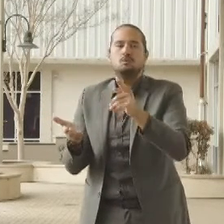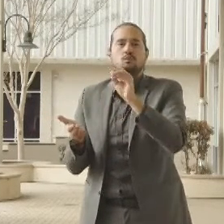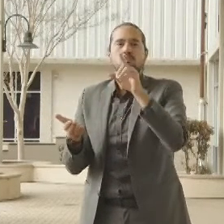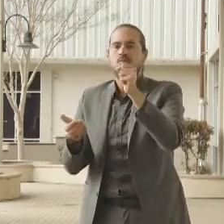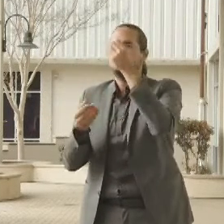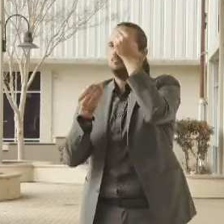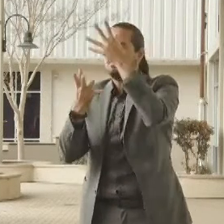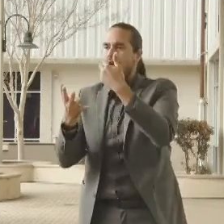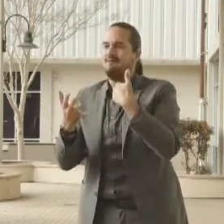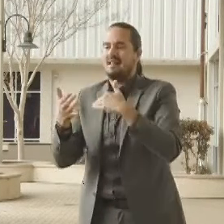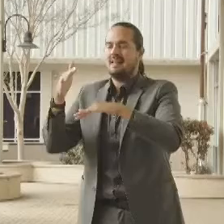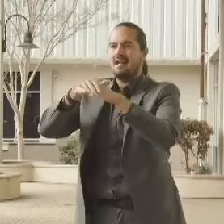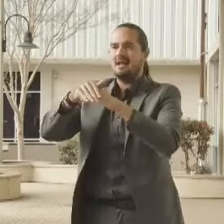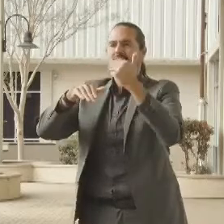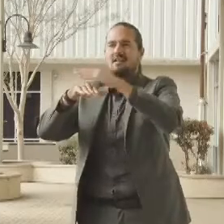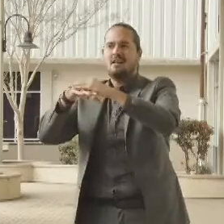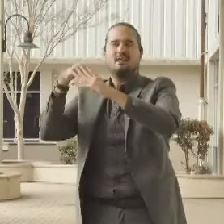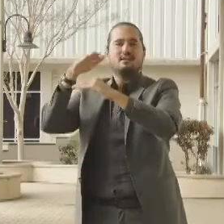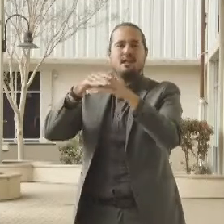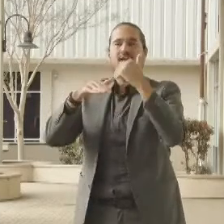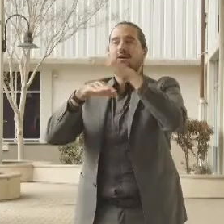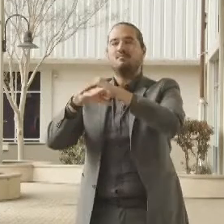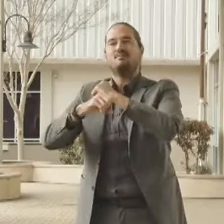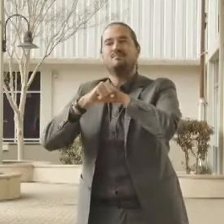very good news. KCBS?